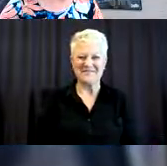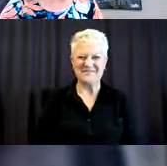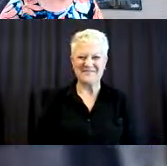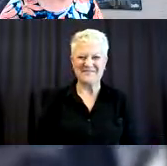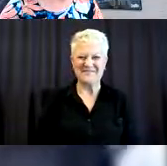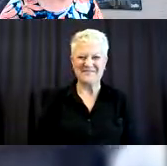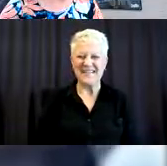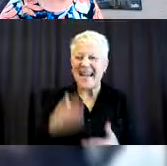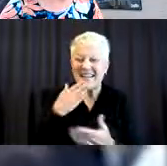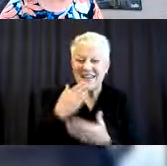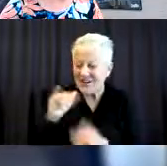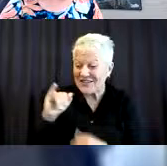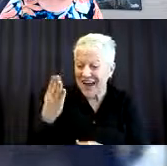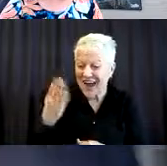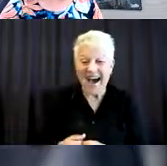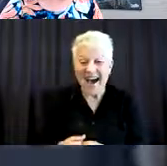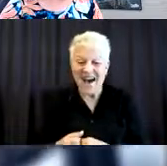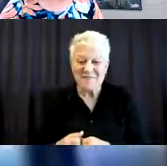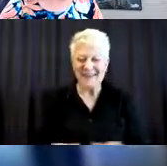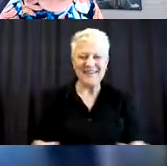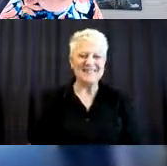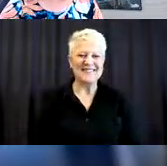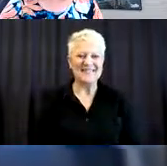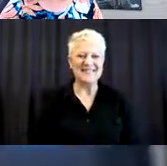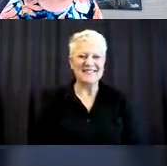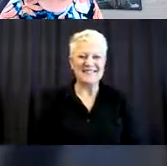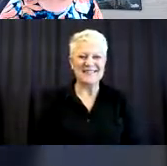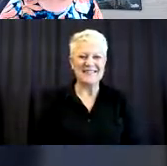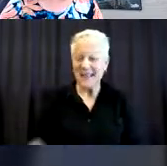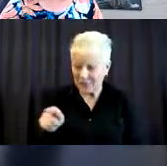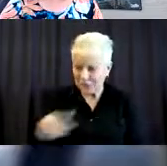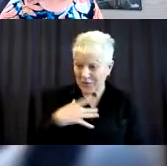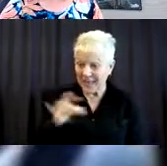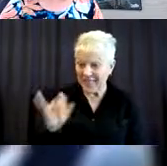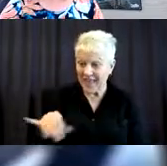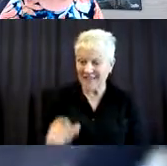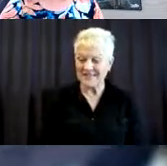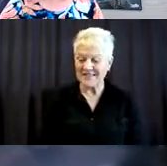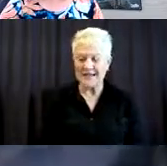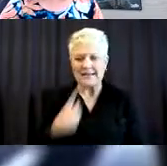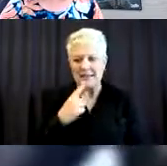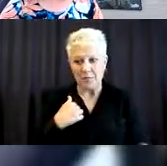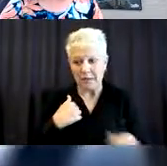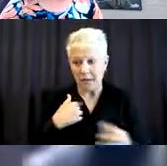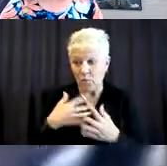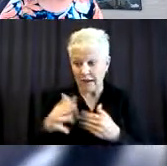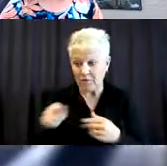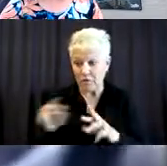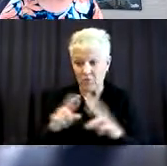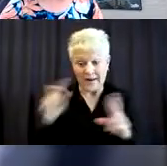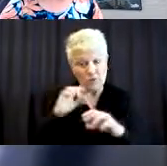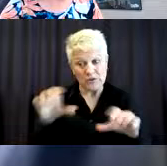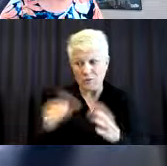Good job! Do you like that? Tell me when you're ready. We'll do it again.